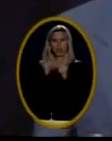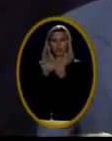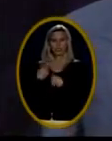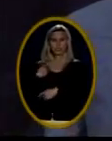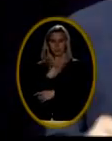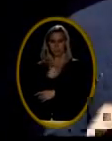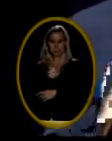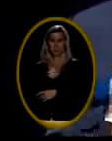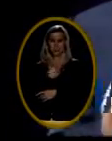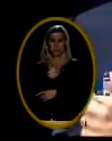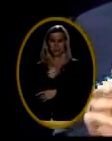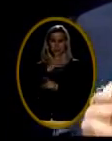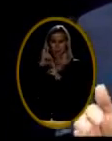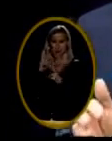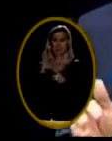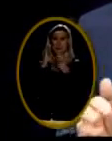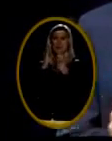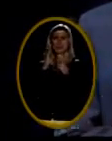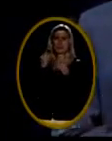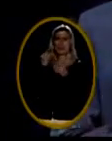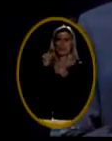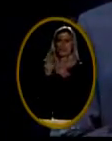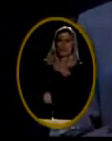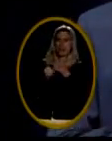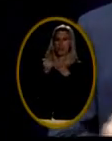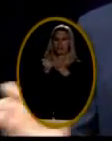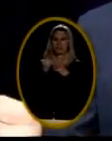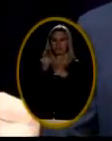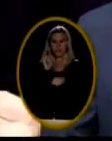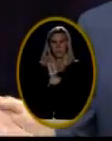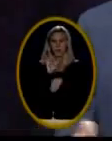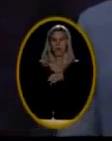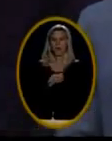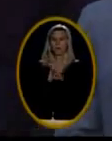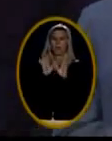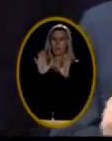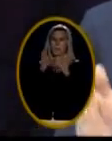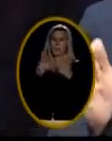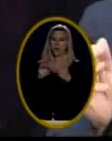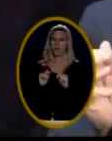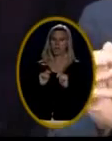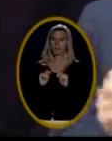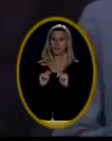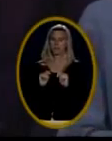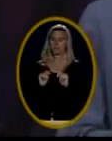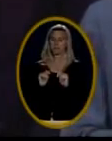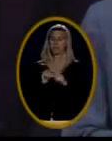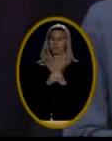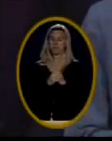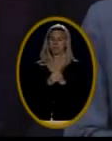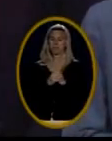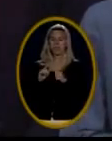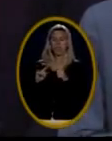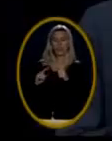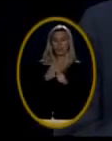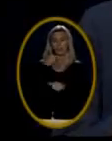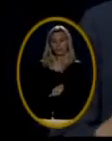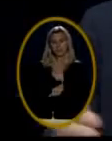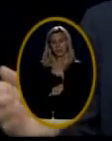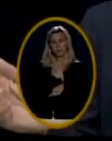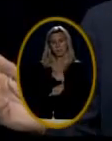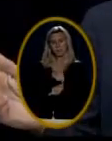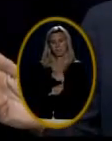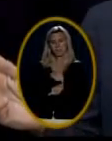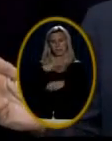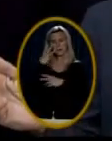were privileged to put the finishing touches on that great effort. Not surprisingly, the first time we